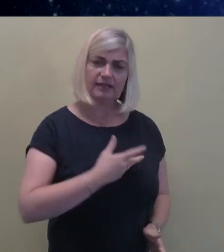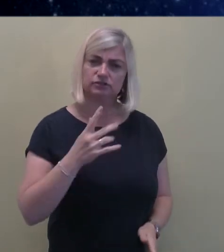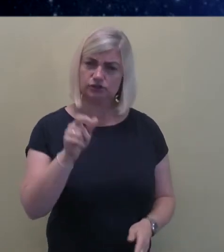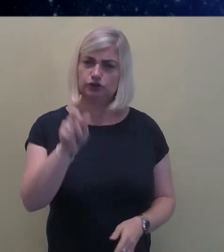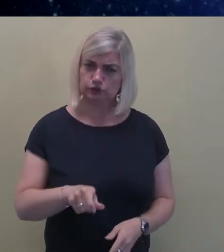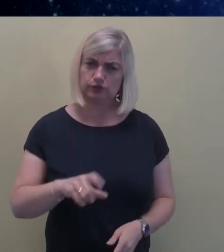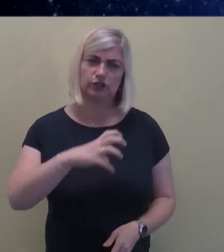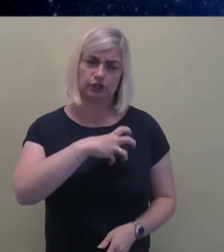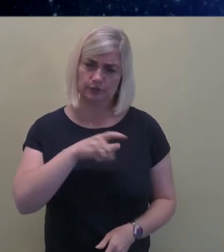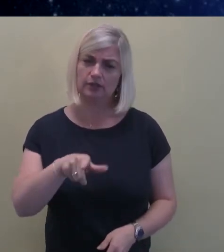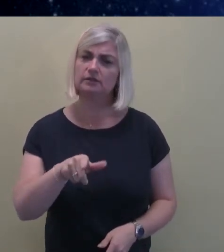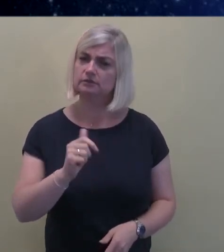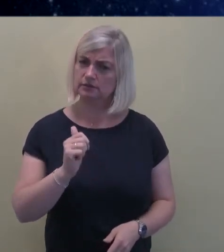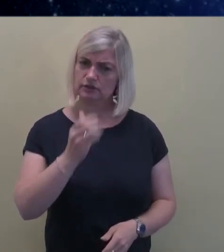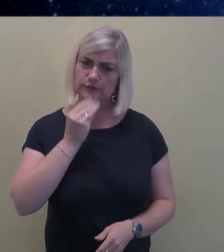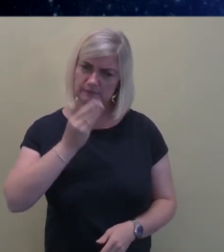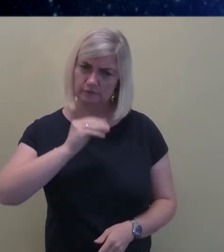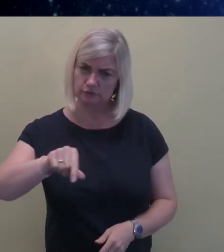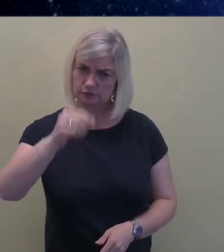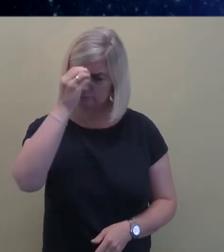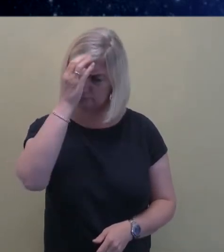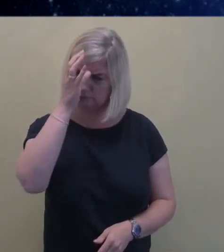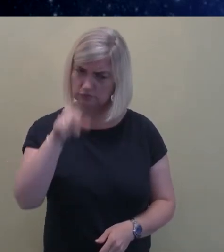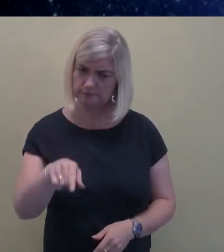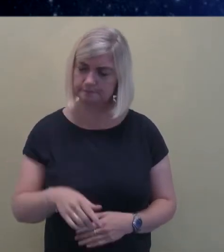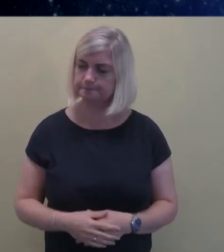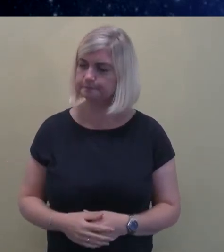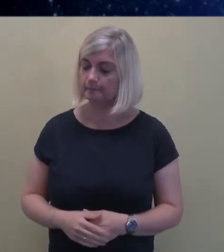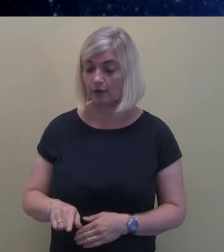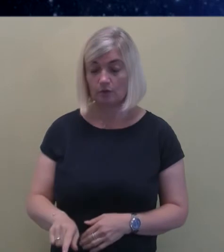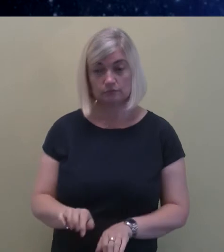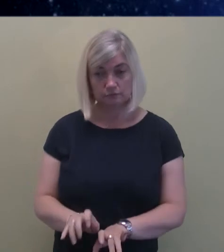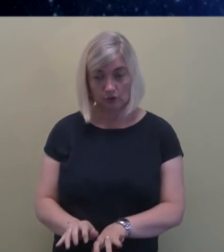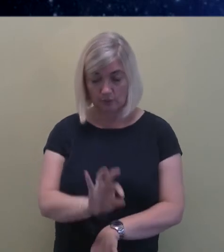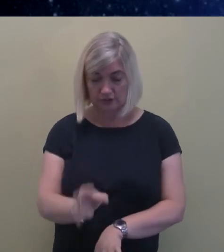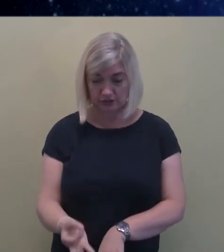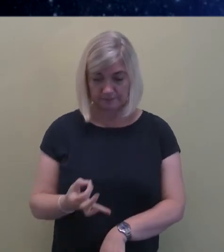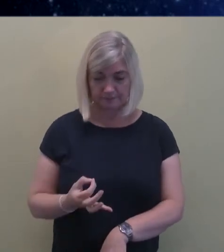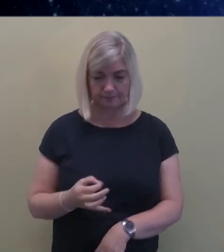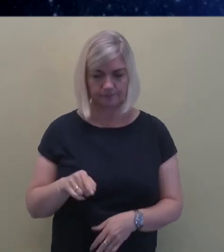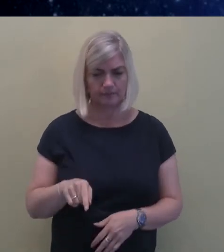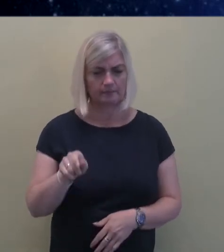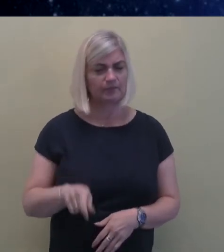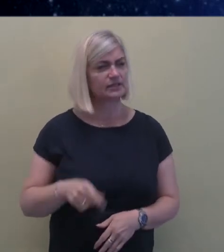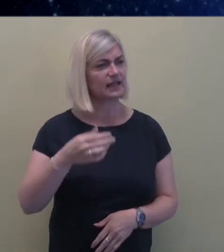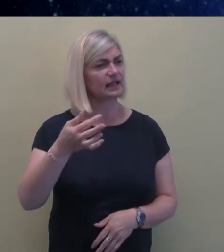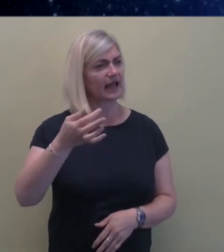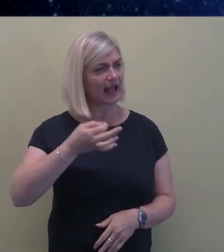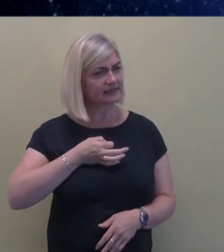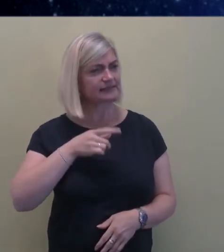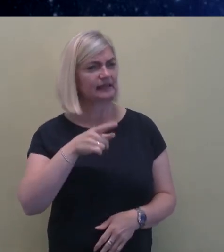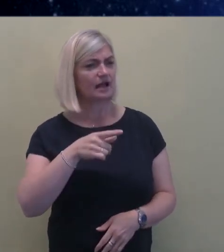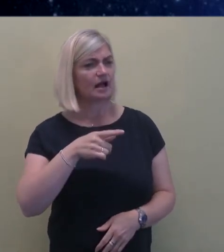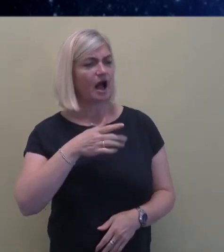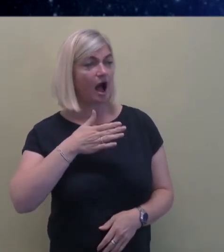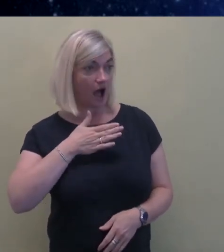provision based on predicted. So we say you have got a couple of grade 4, 5s and 6s and you think, wow, Charlie, these are really good grades. I think they fit